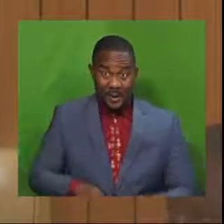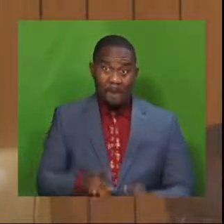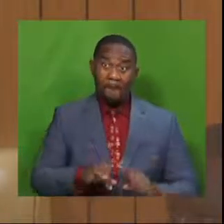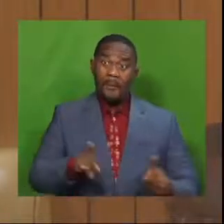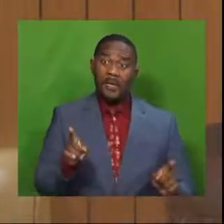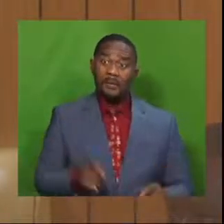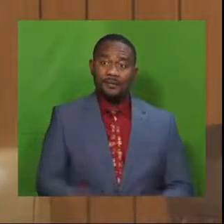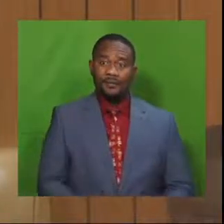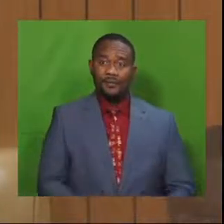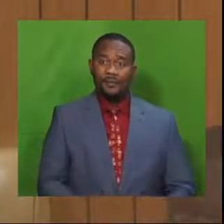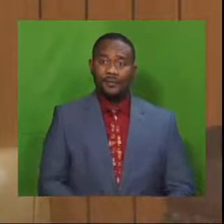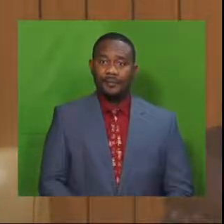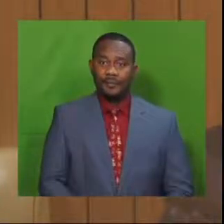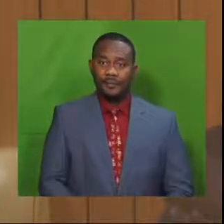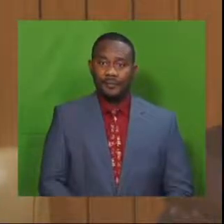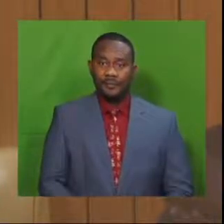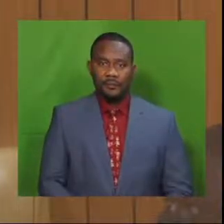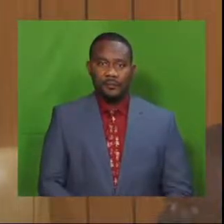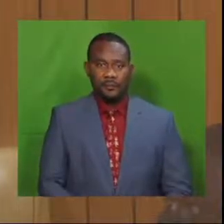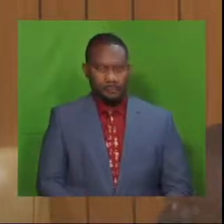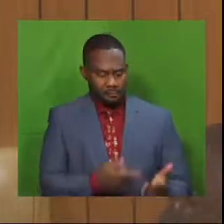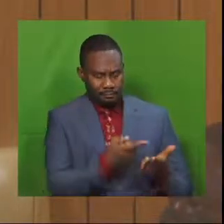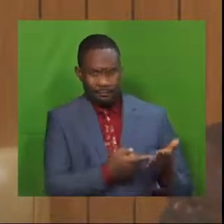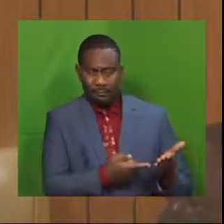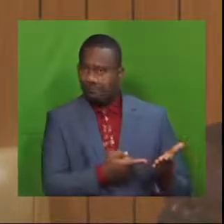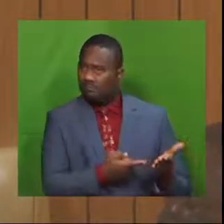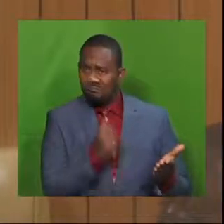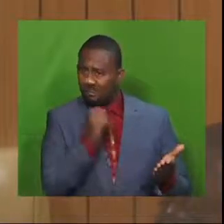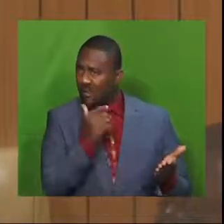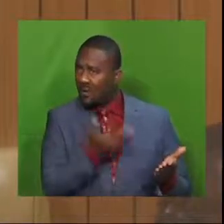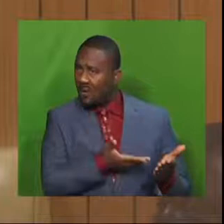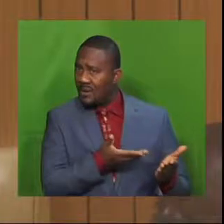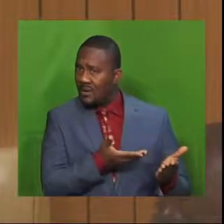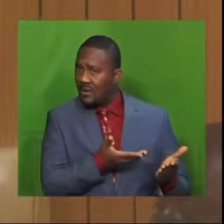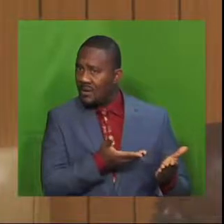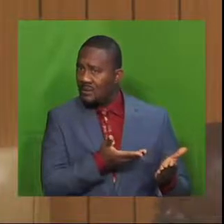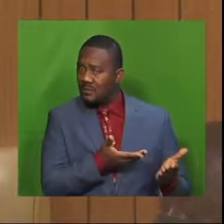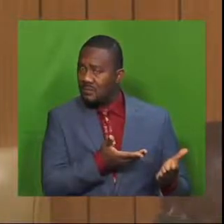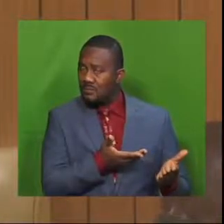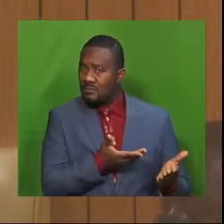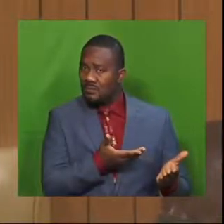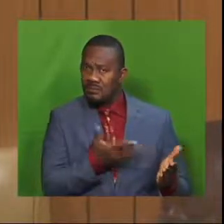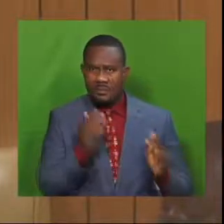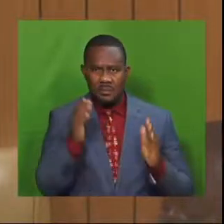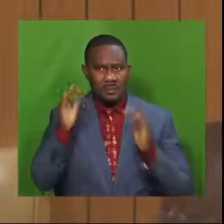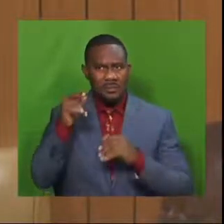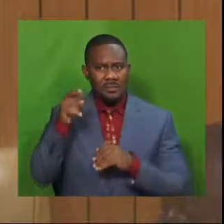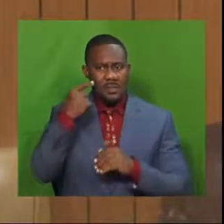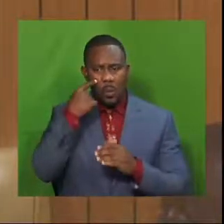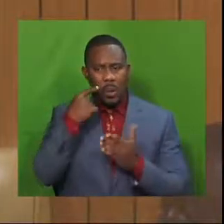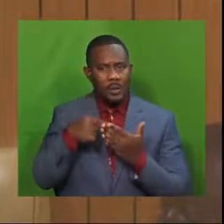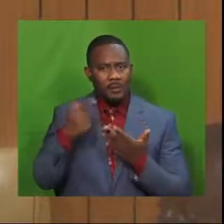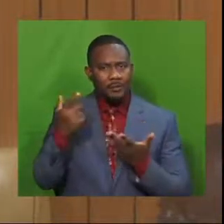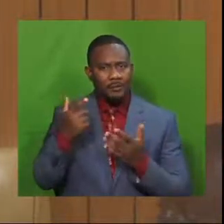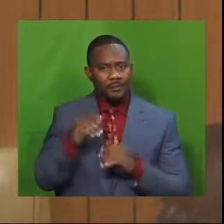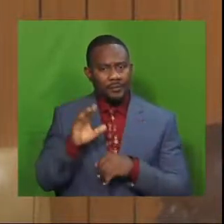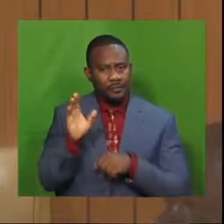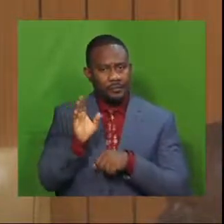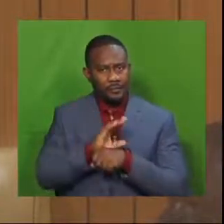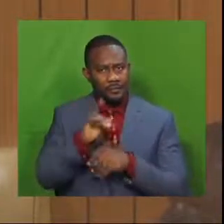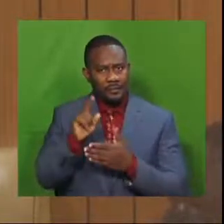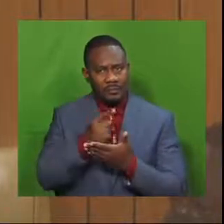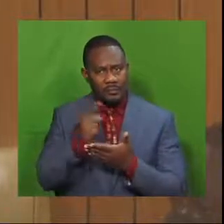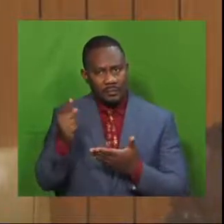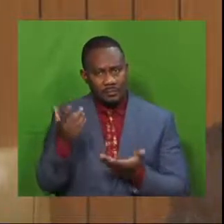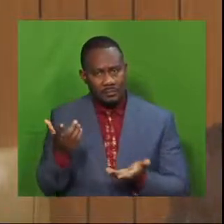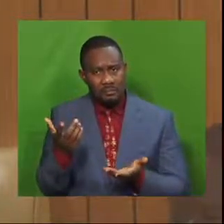the other paper has not captured it. I was expecting it to see it in the other business statement for the